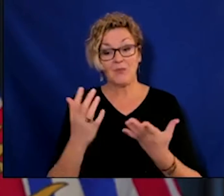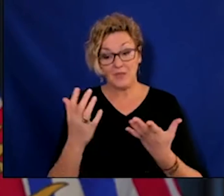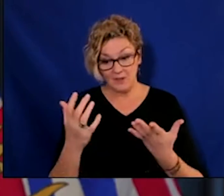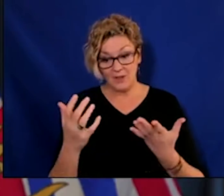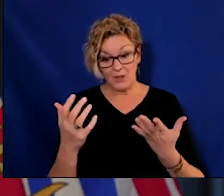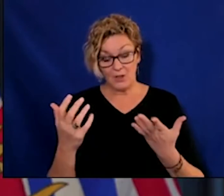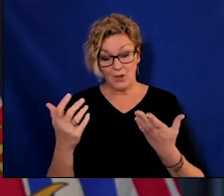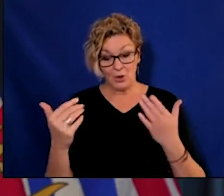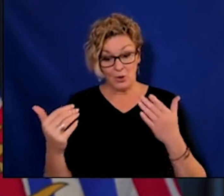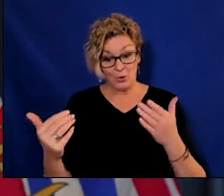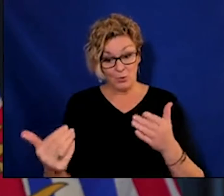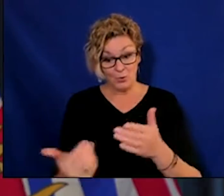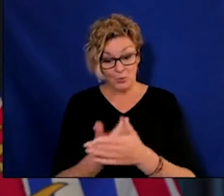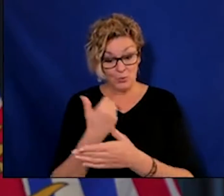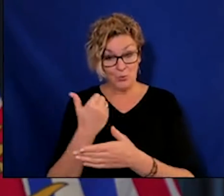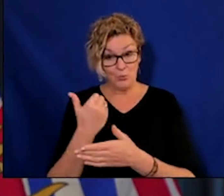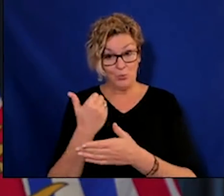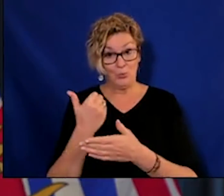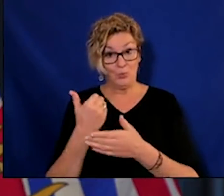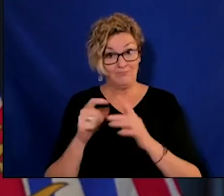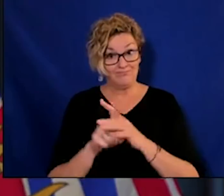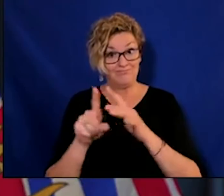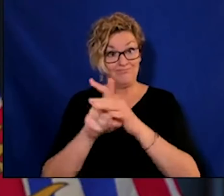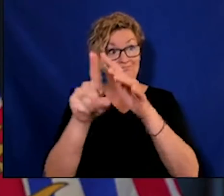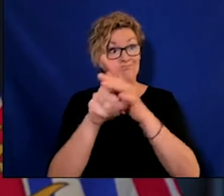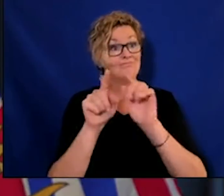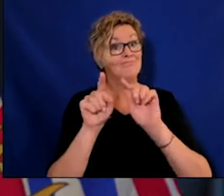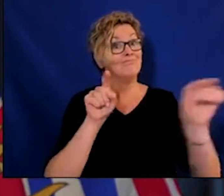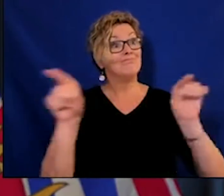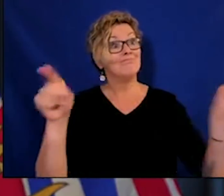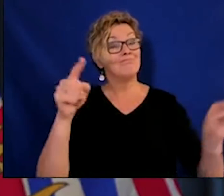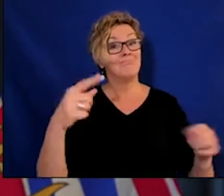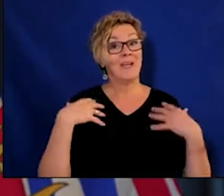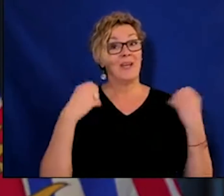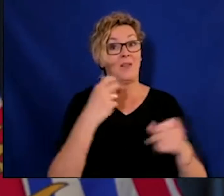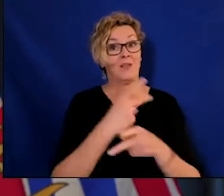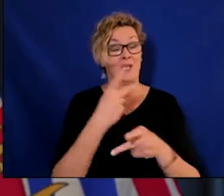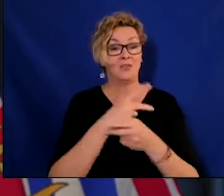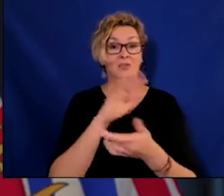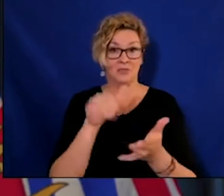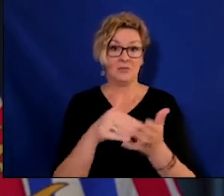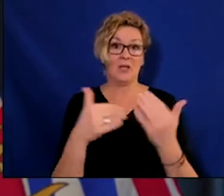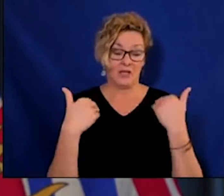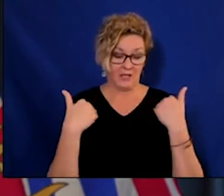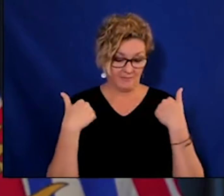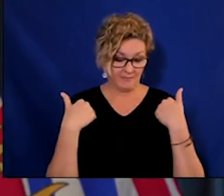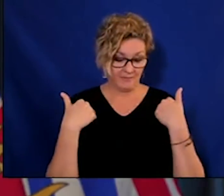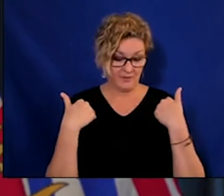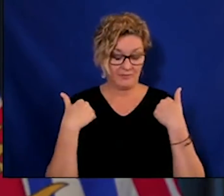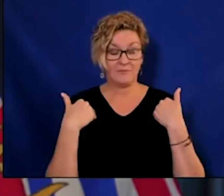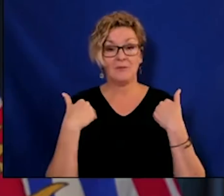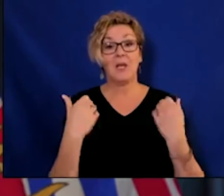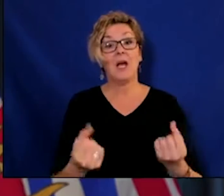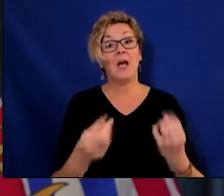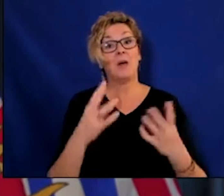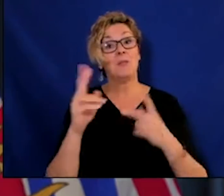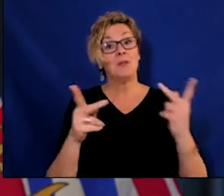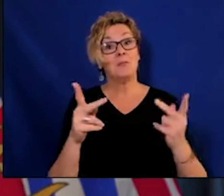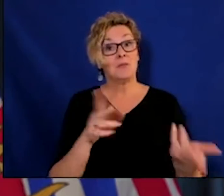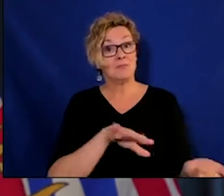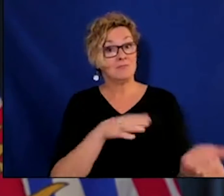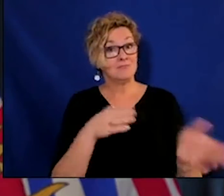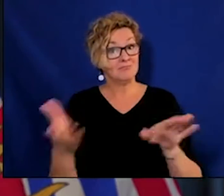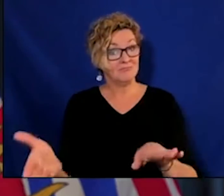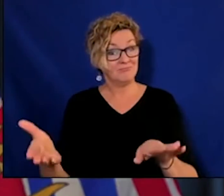17 people who've died from COVID-19, bringing our total to 348 people.